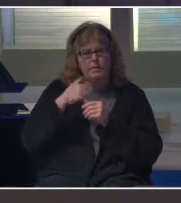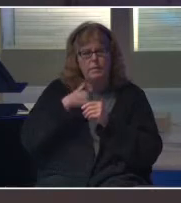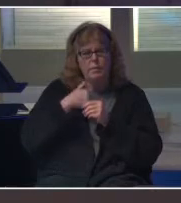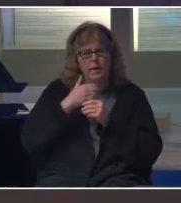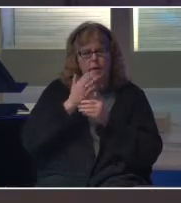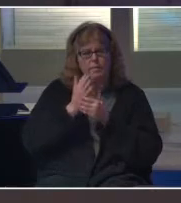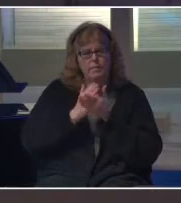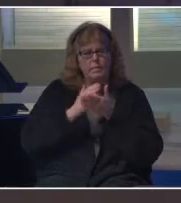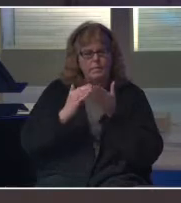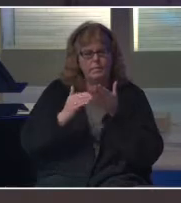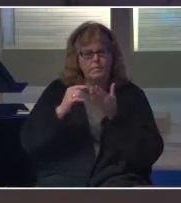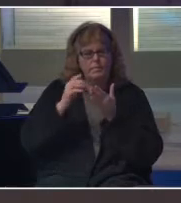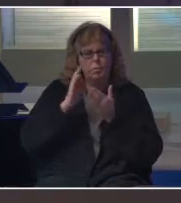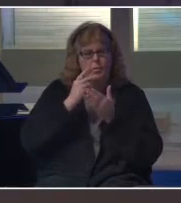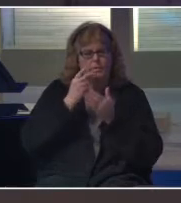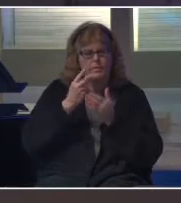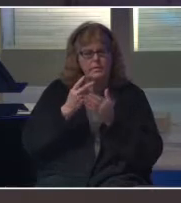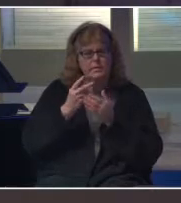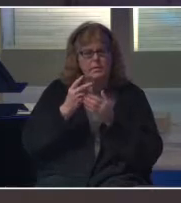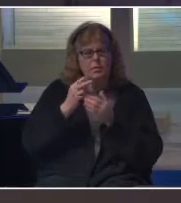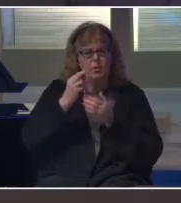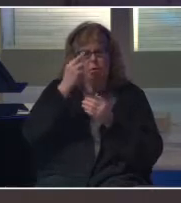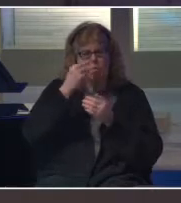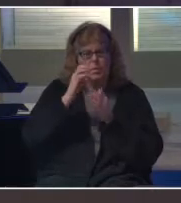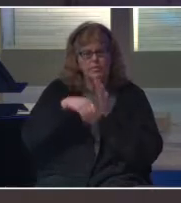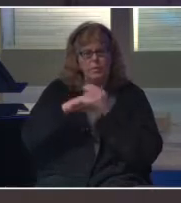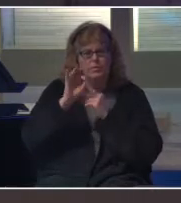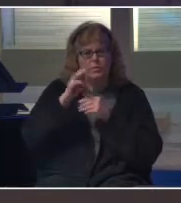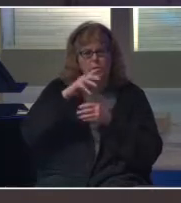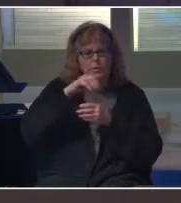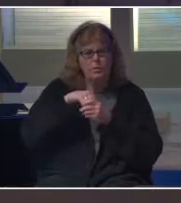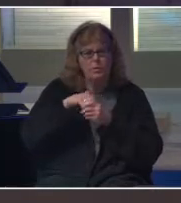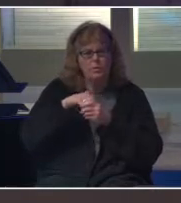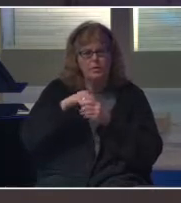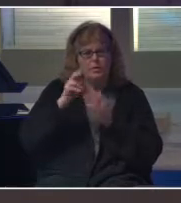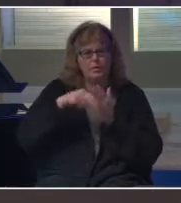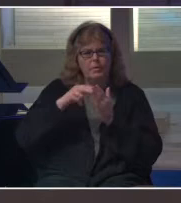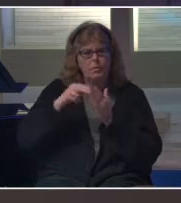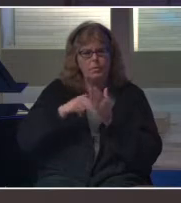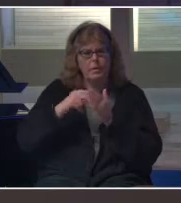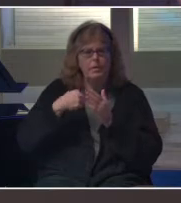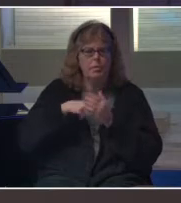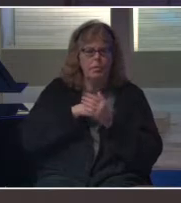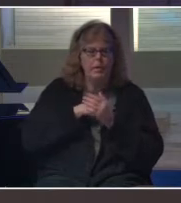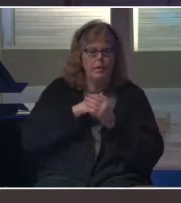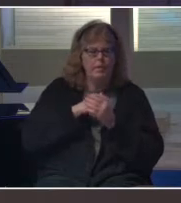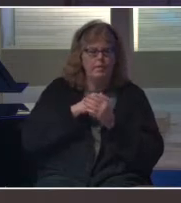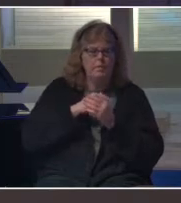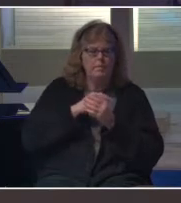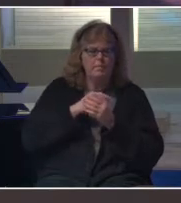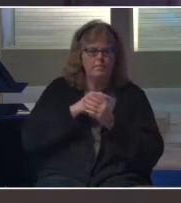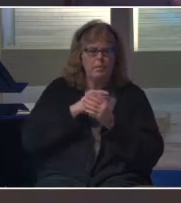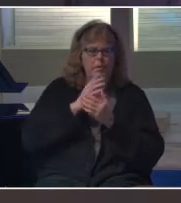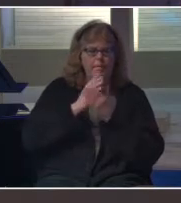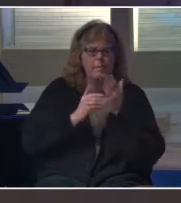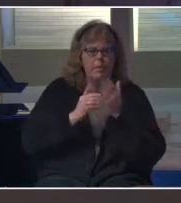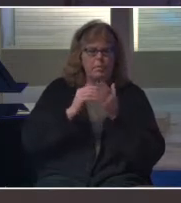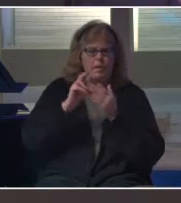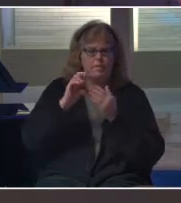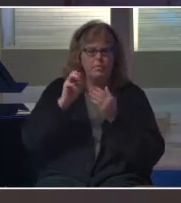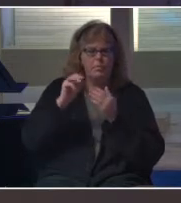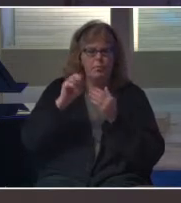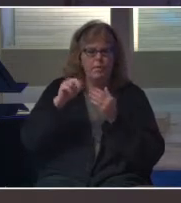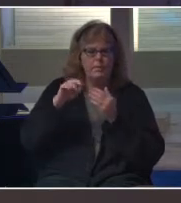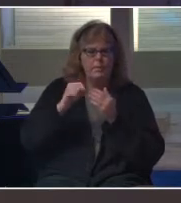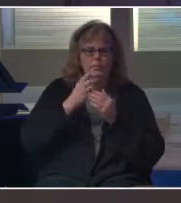Parshas would see that Romans 9 is included in the Parsha reading. We who are part of the remnant,